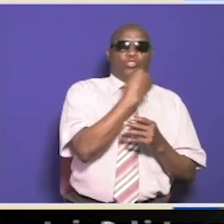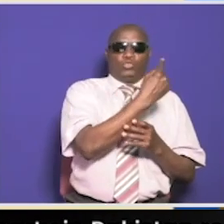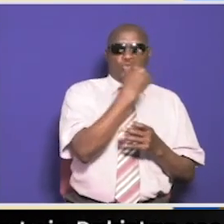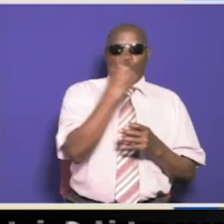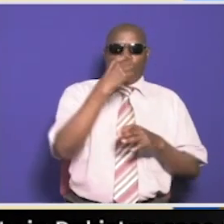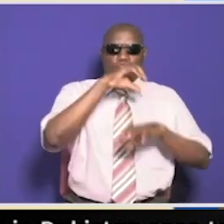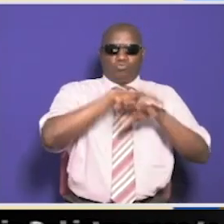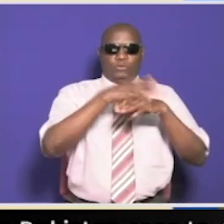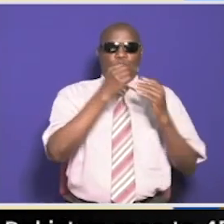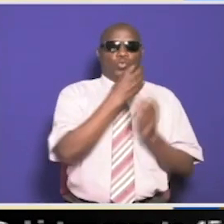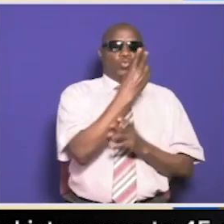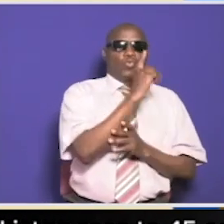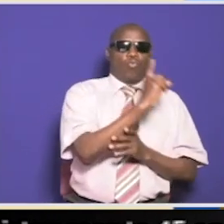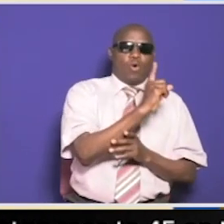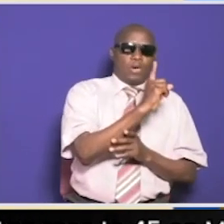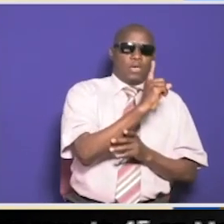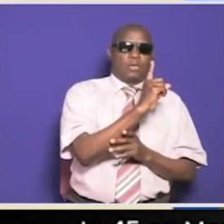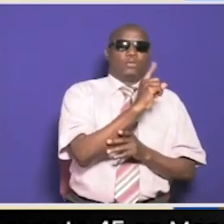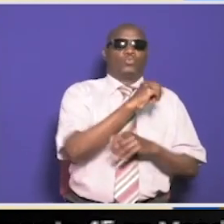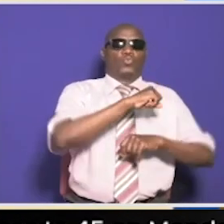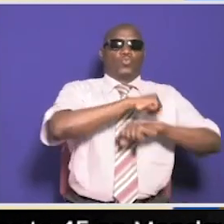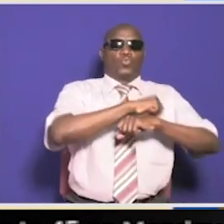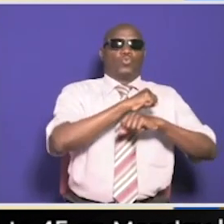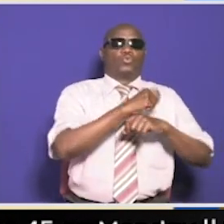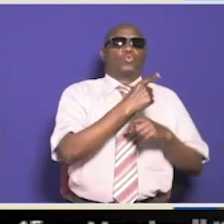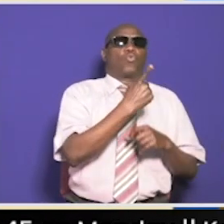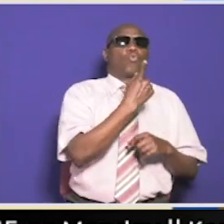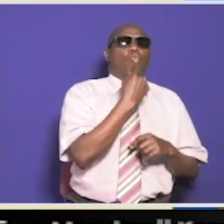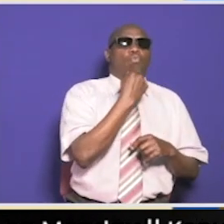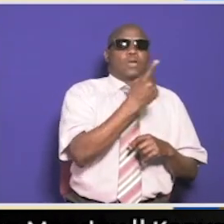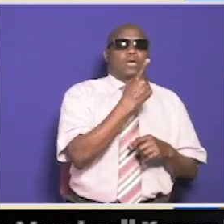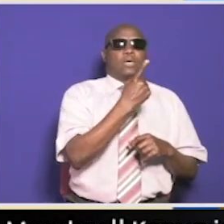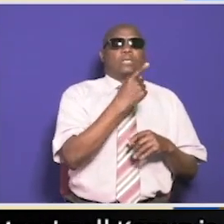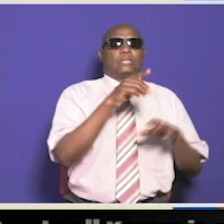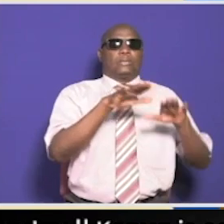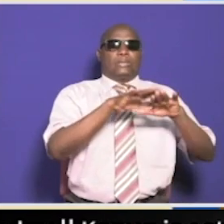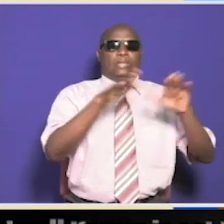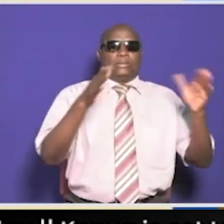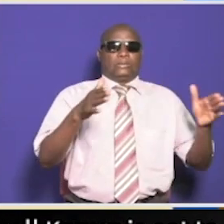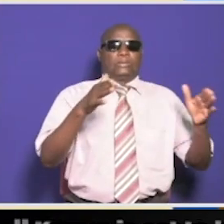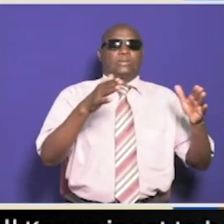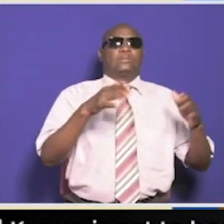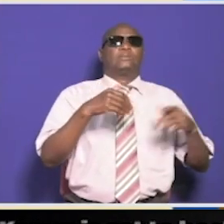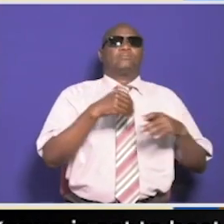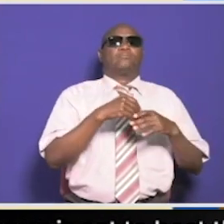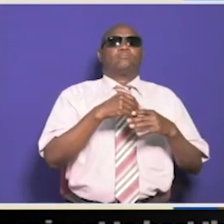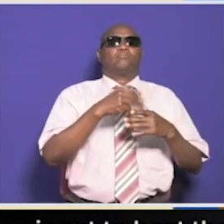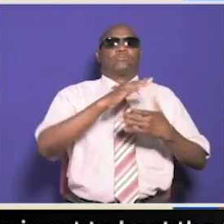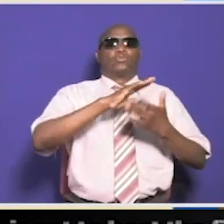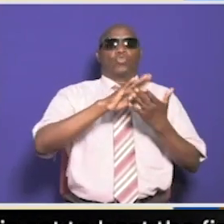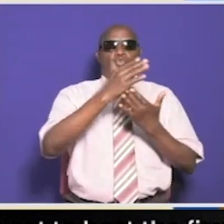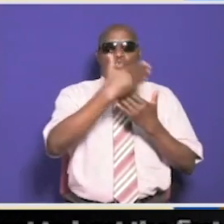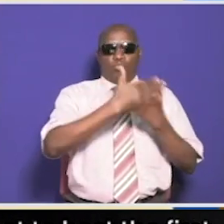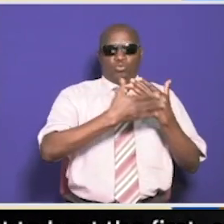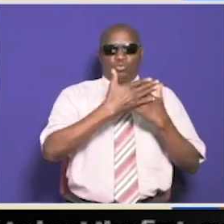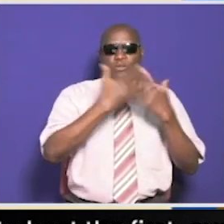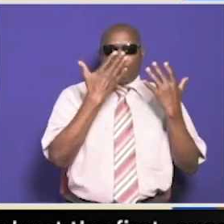21 schools, which have received 100 virtual desktops each. And we have been doing this up to and